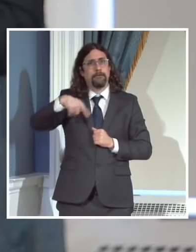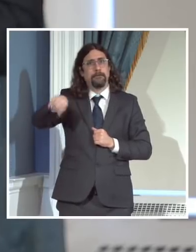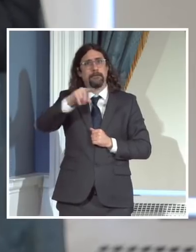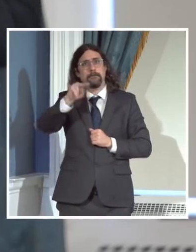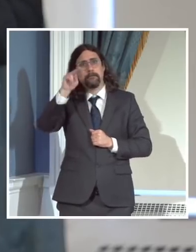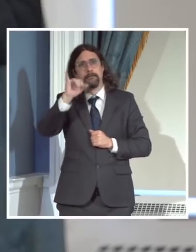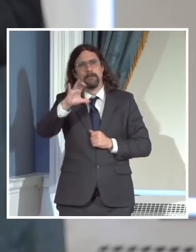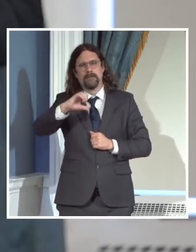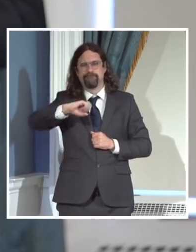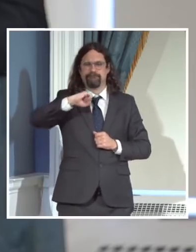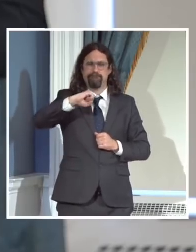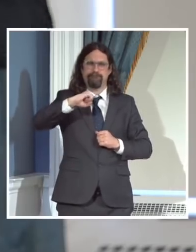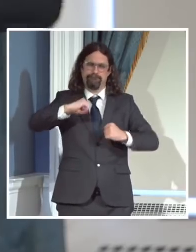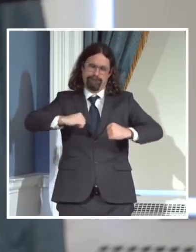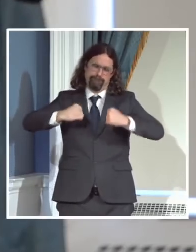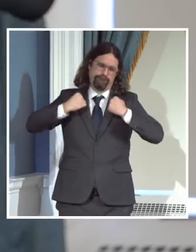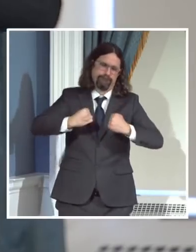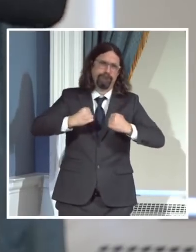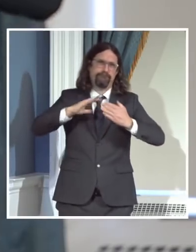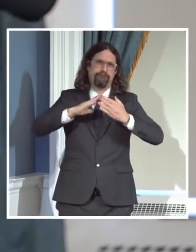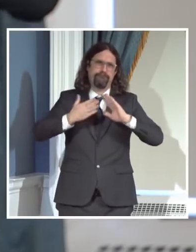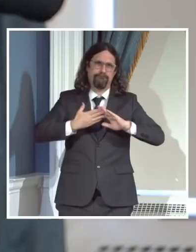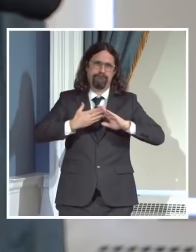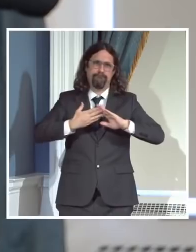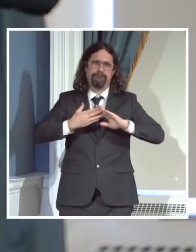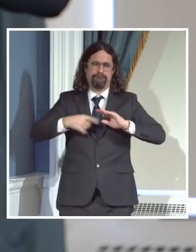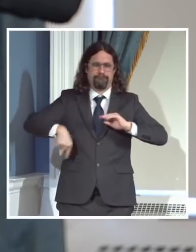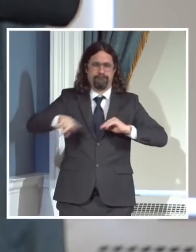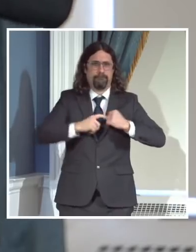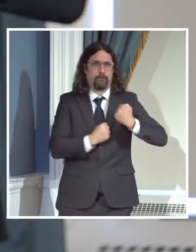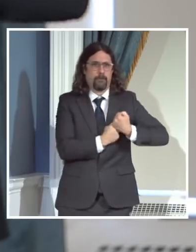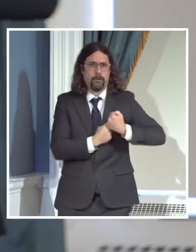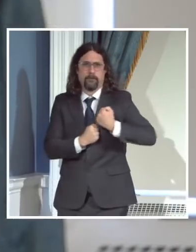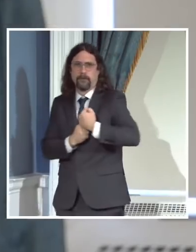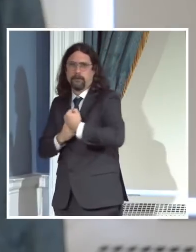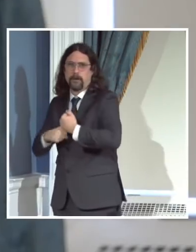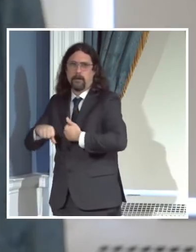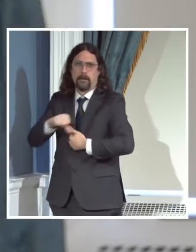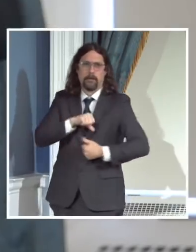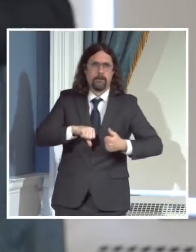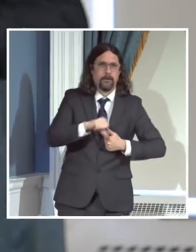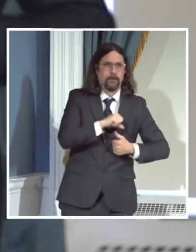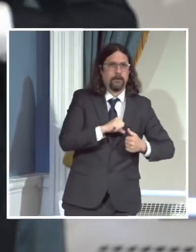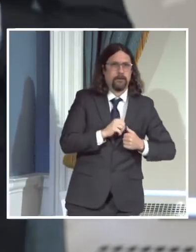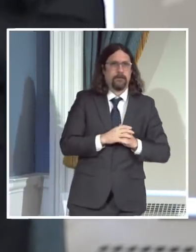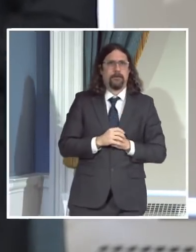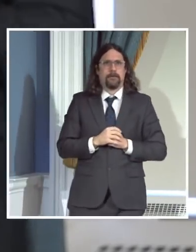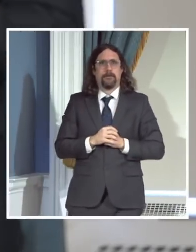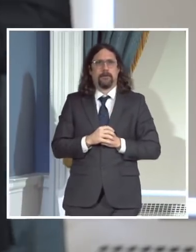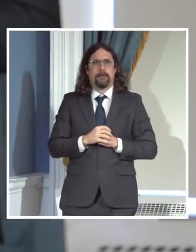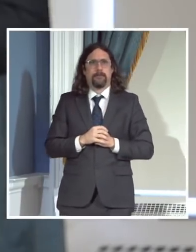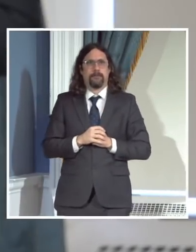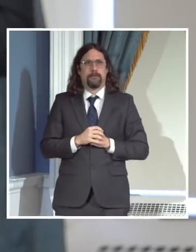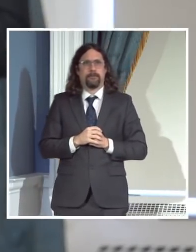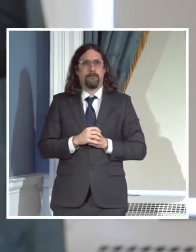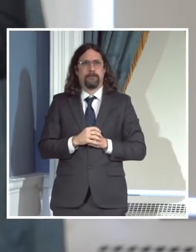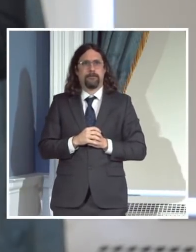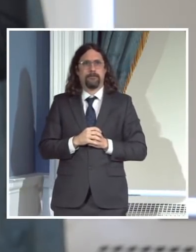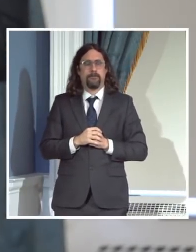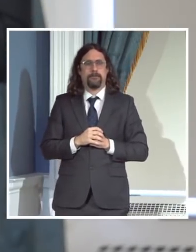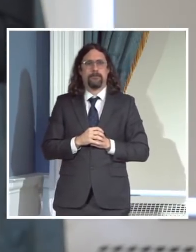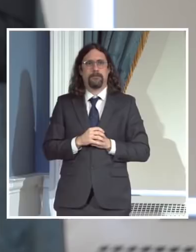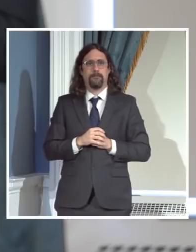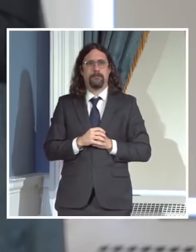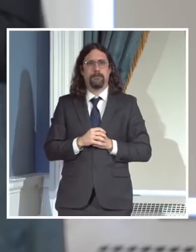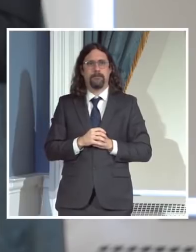reading, hearing about all the great work that's going on in New York City right now, and I just felt compelled to come back and offer to